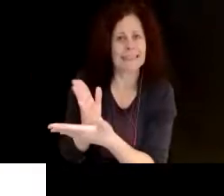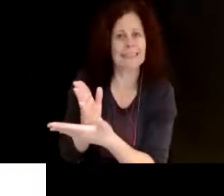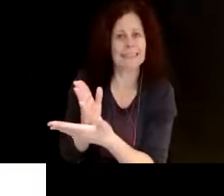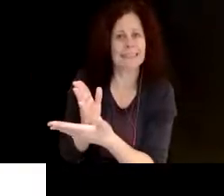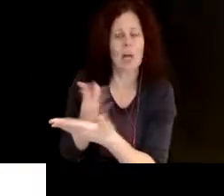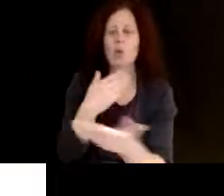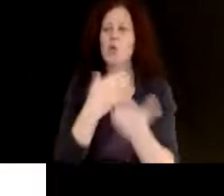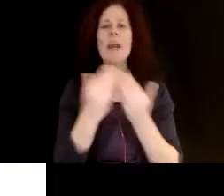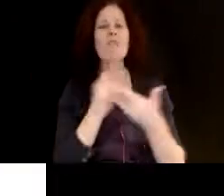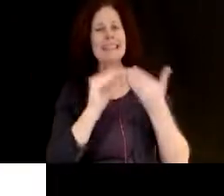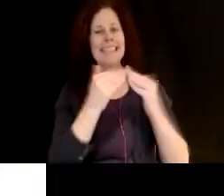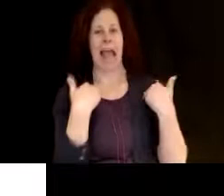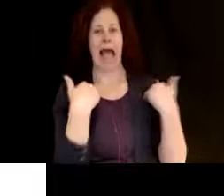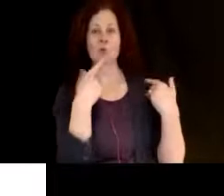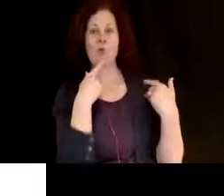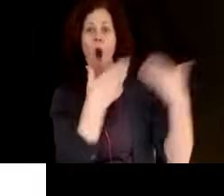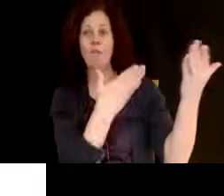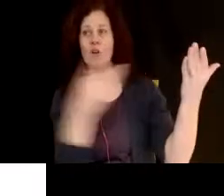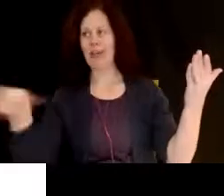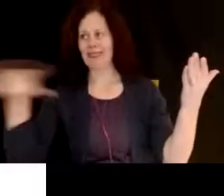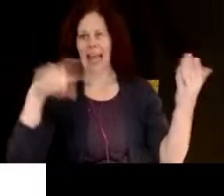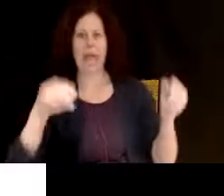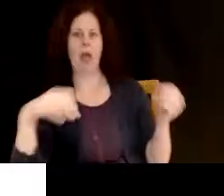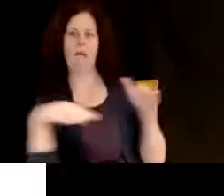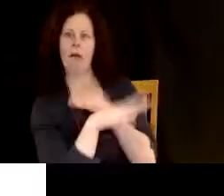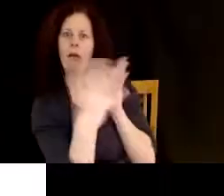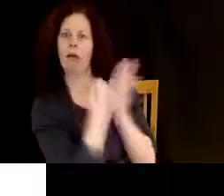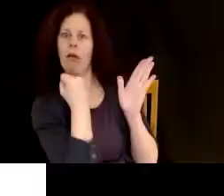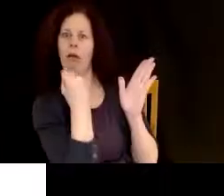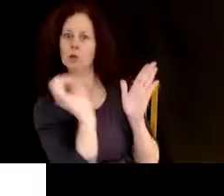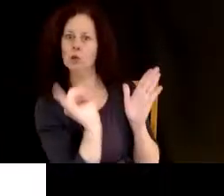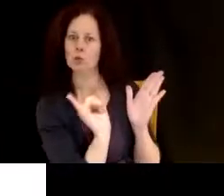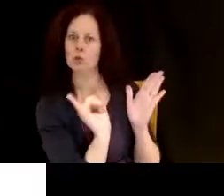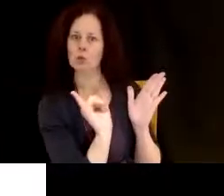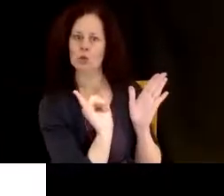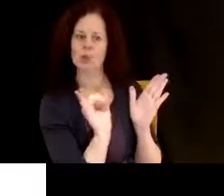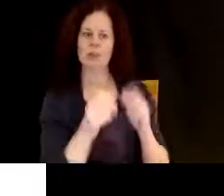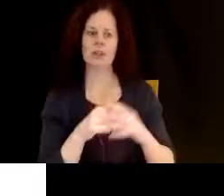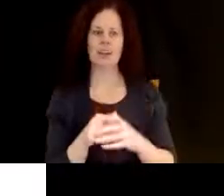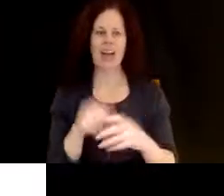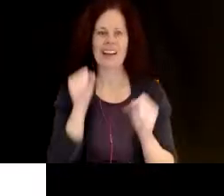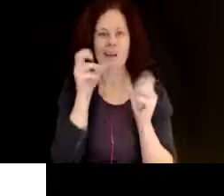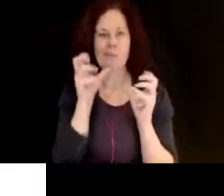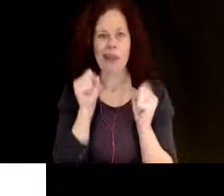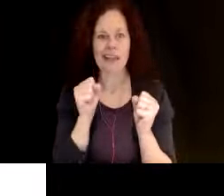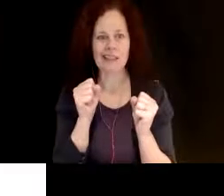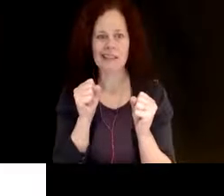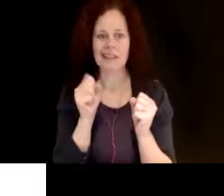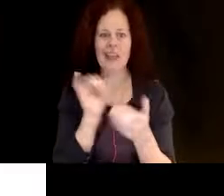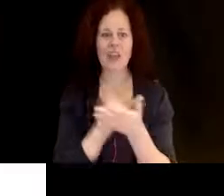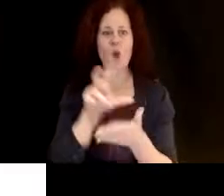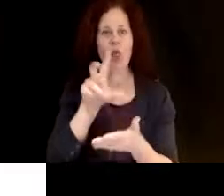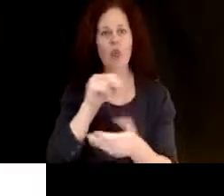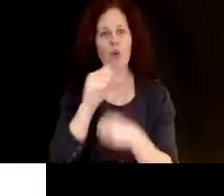another, "It's amazing how a 30-year-old law requires so much handholding and educating. But yeah, that is consistently